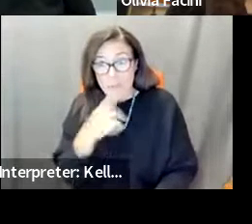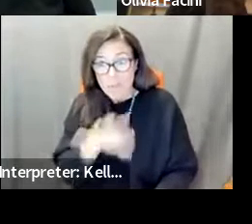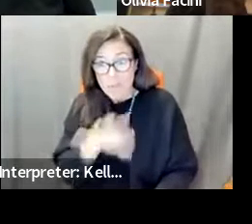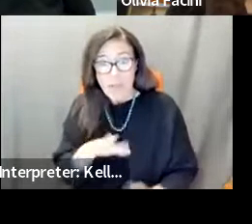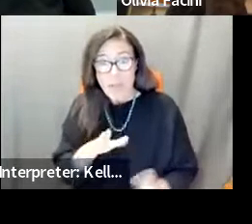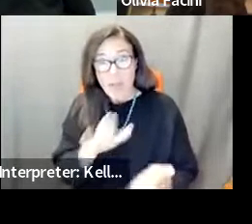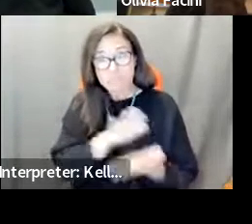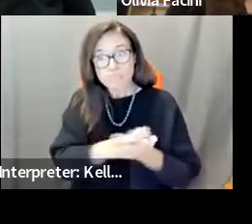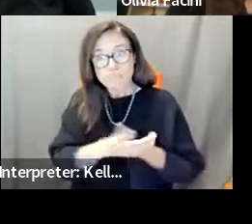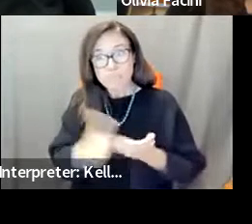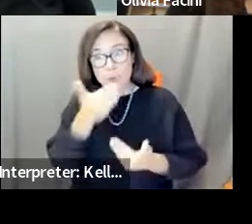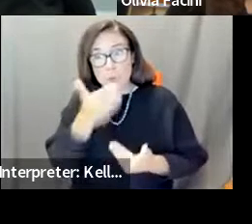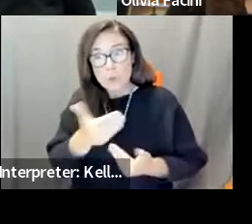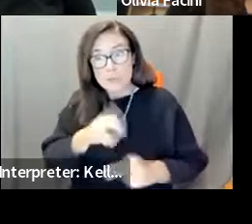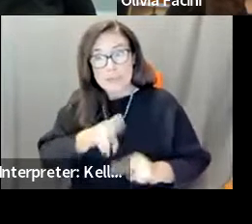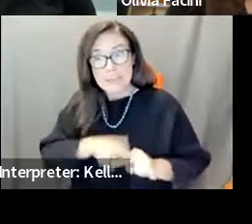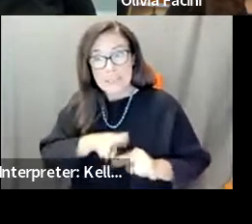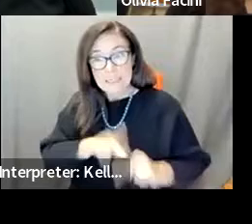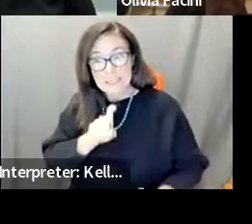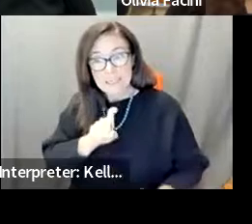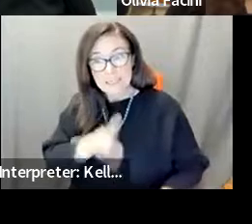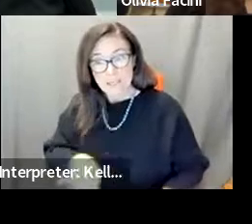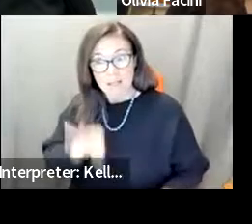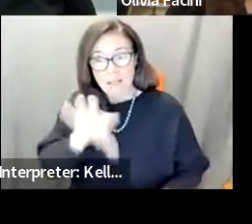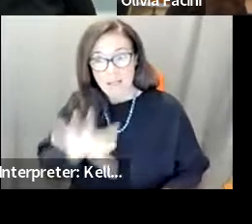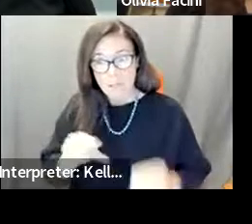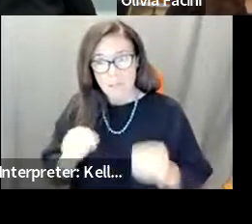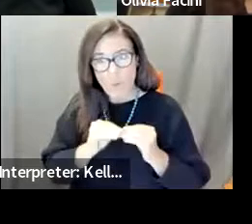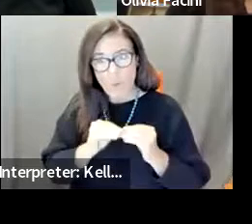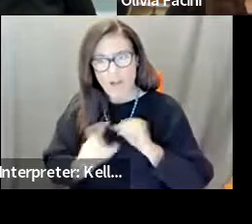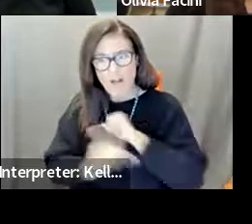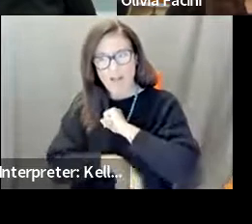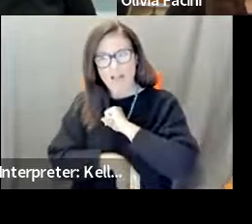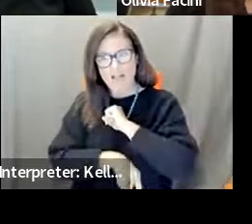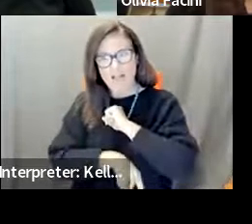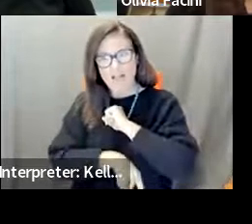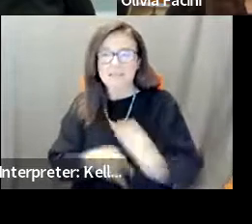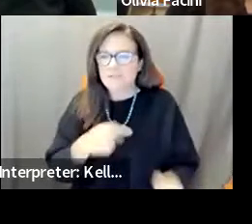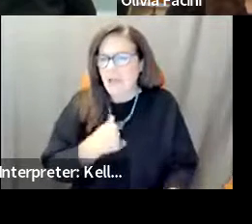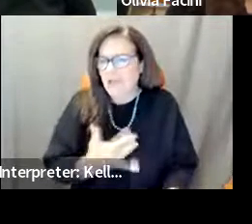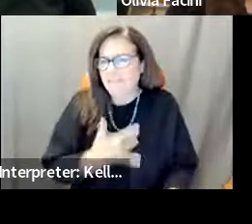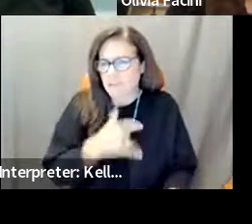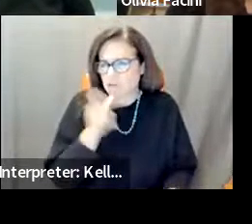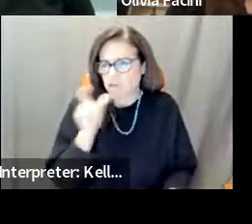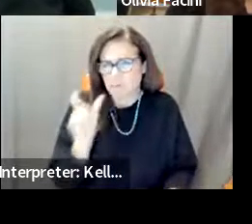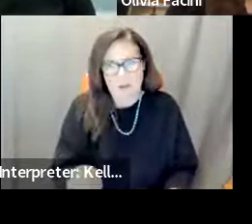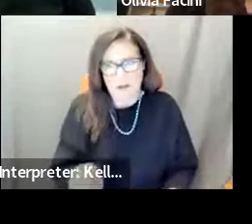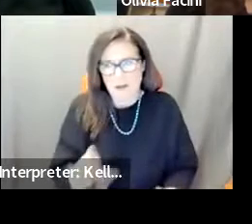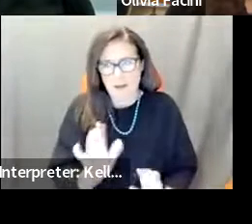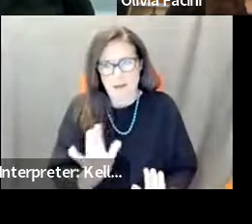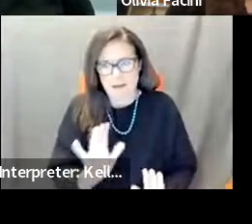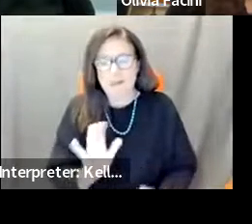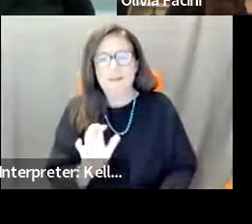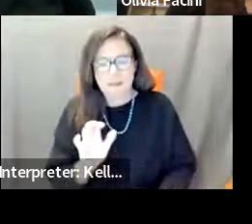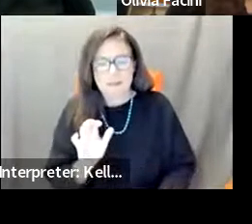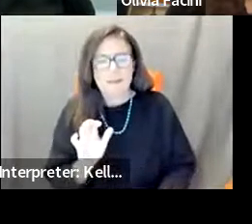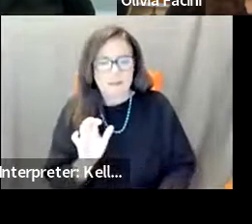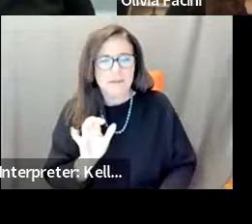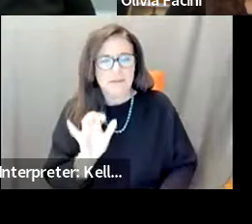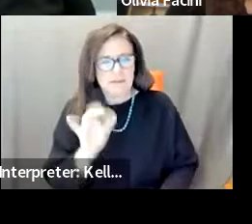sit in that front row. And, I don't think that we should be penalized for that. So I think that's very